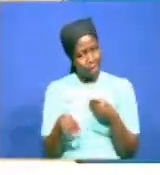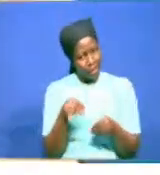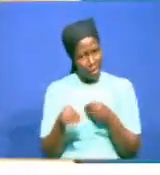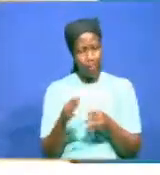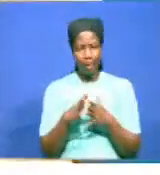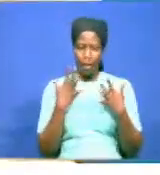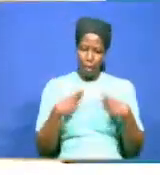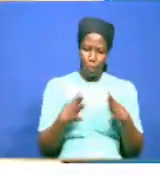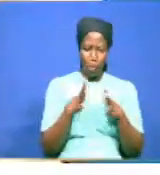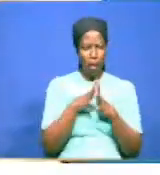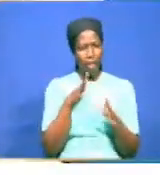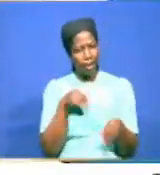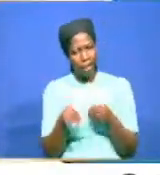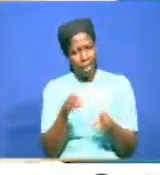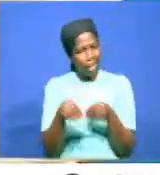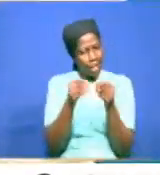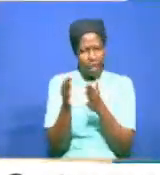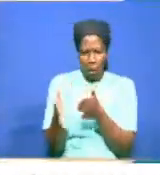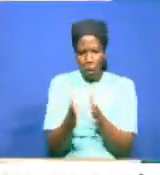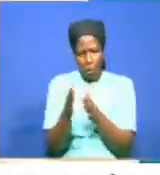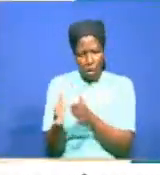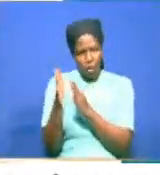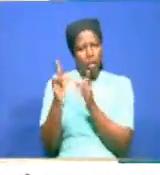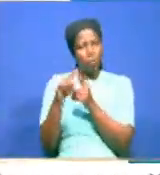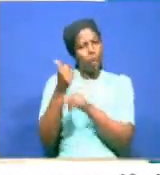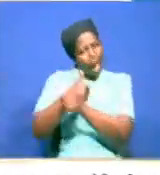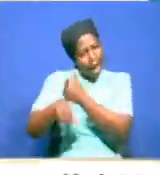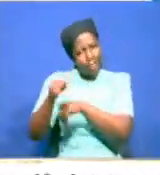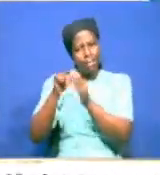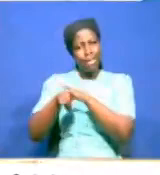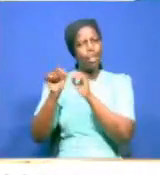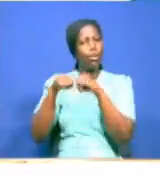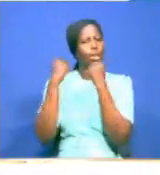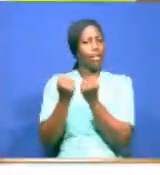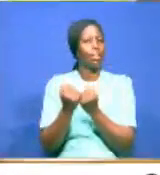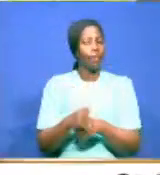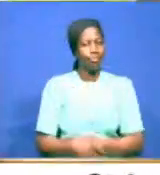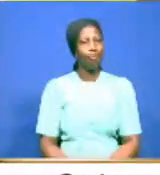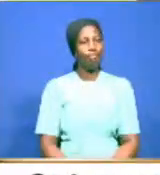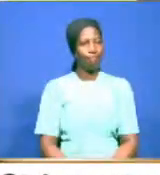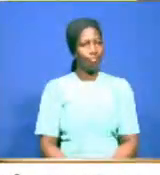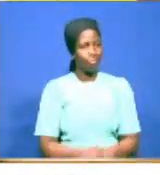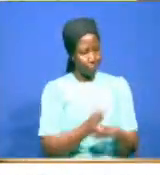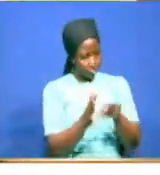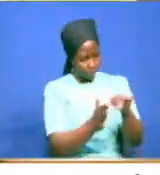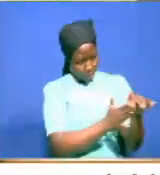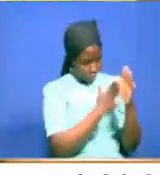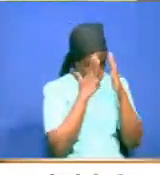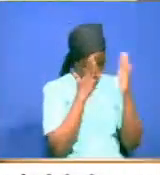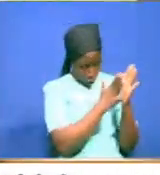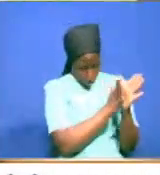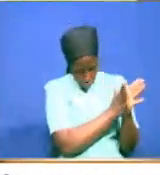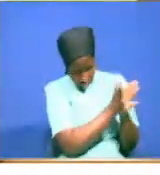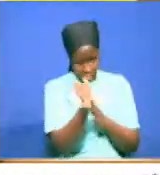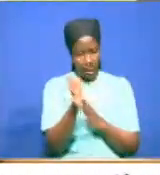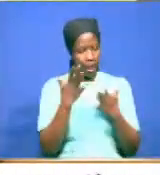a chance to be productive members of our society. Indeed. And perhaps shifting focus on that,